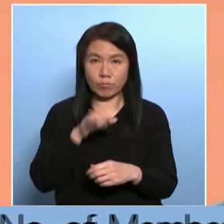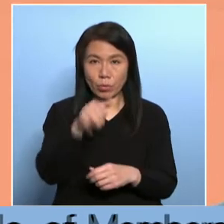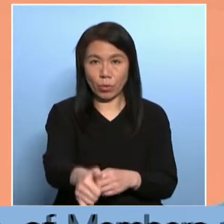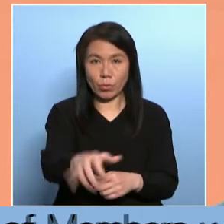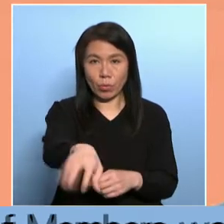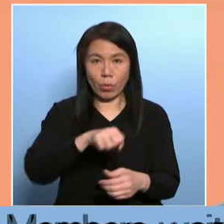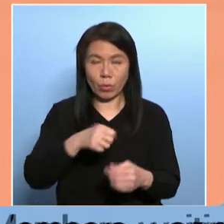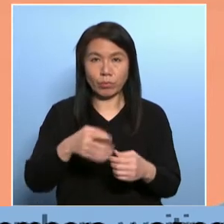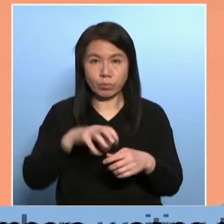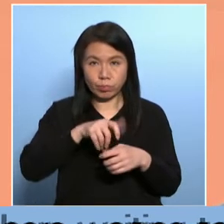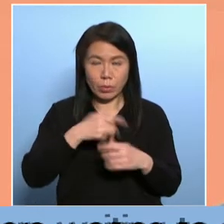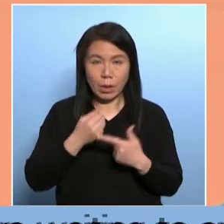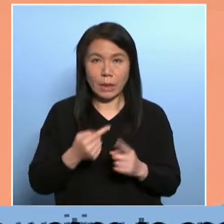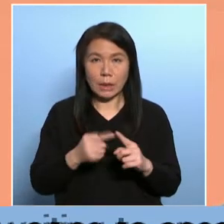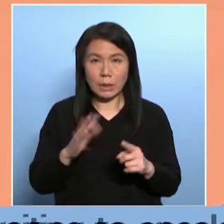get these bottles when needed.